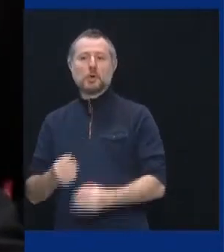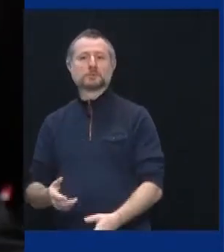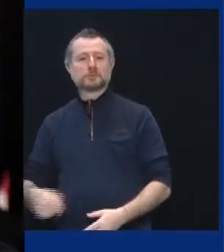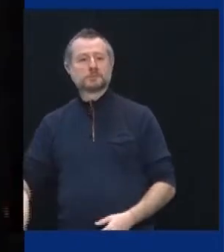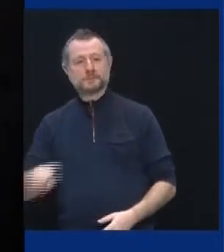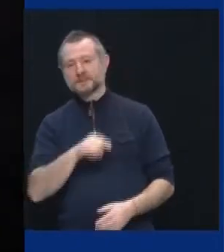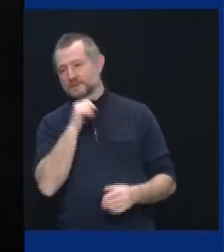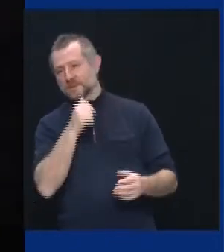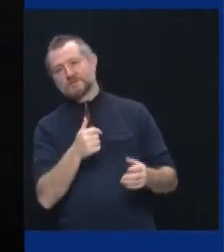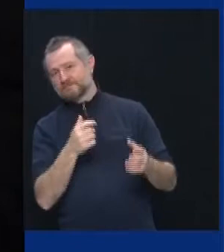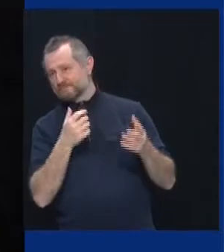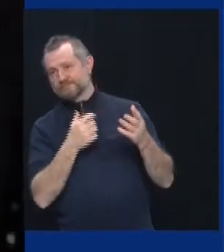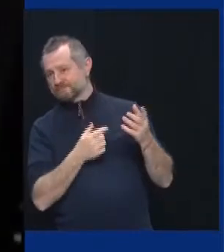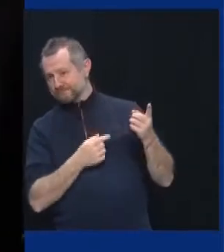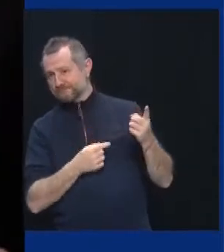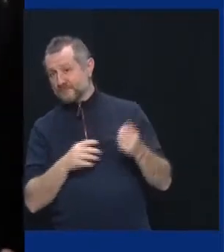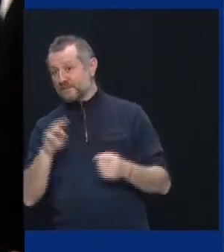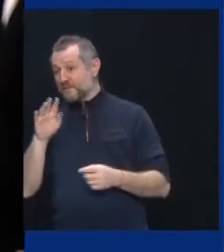45. Y'all know who 45 is?